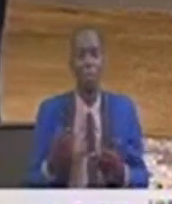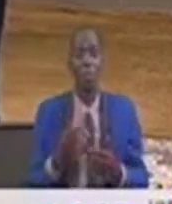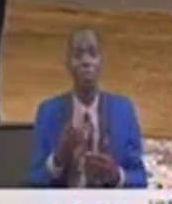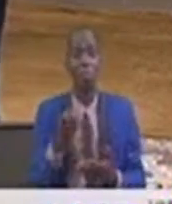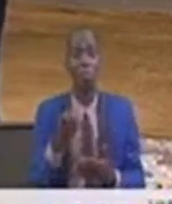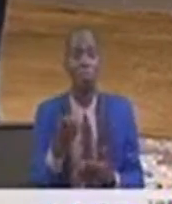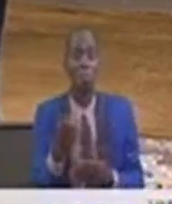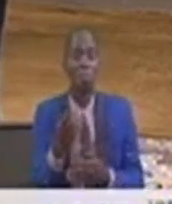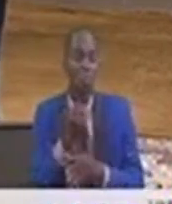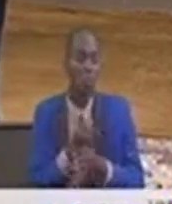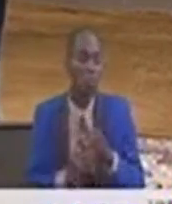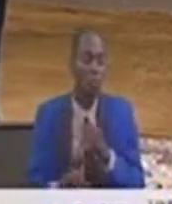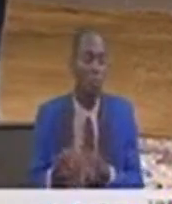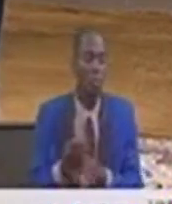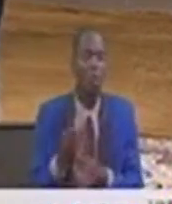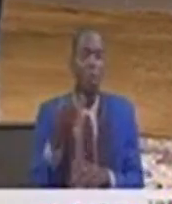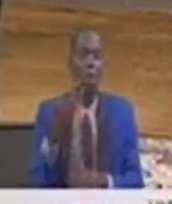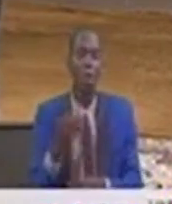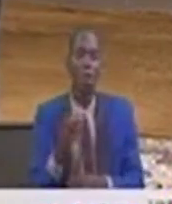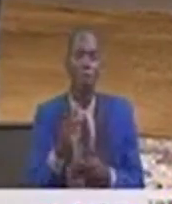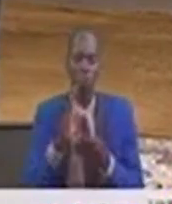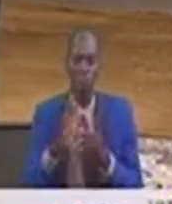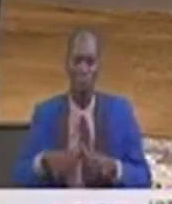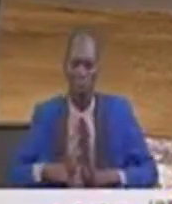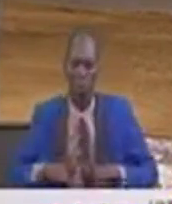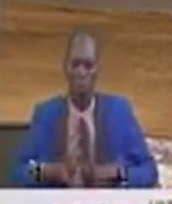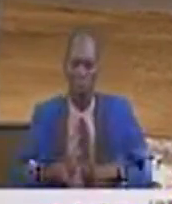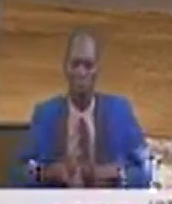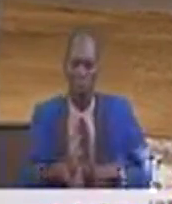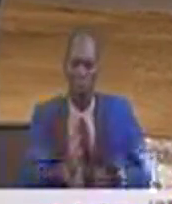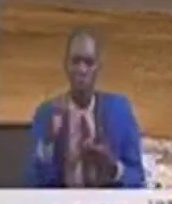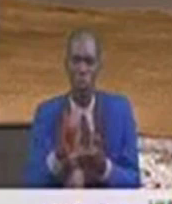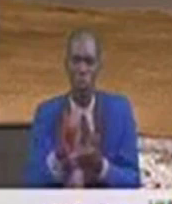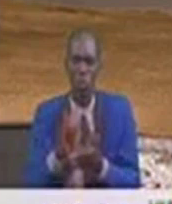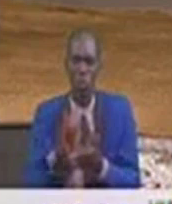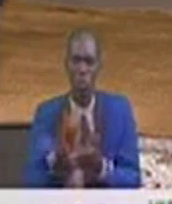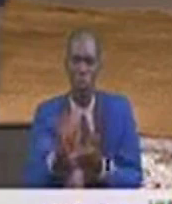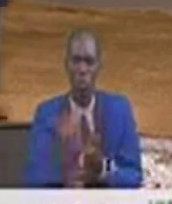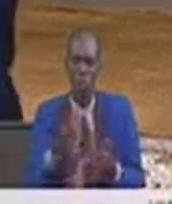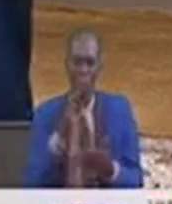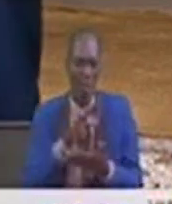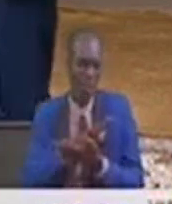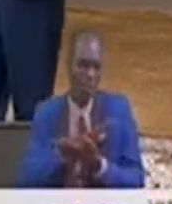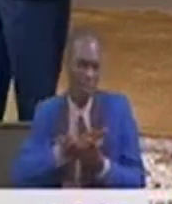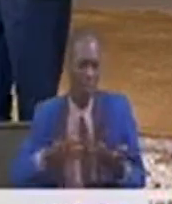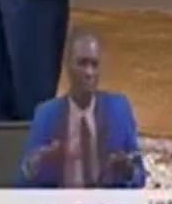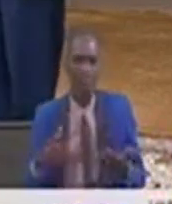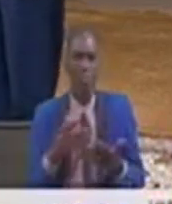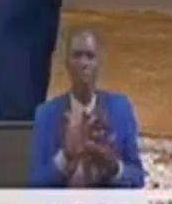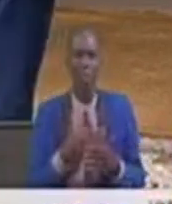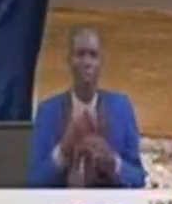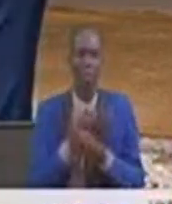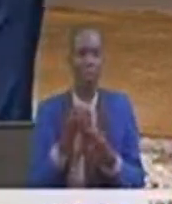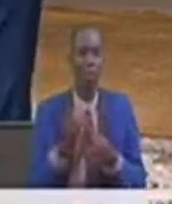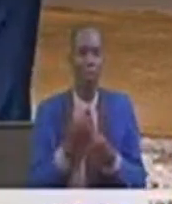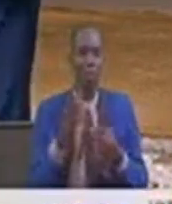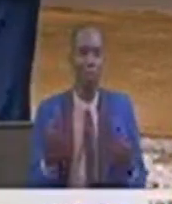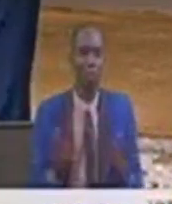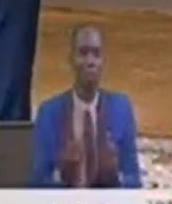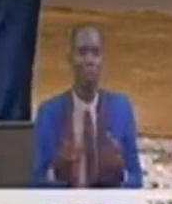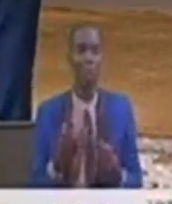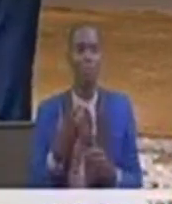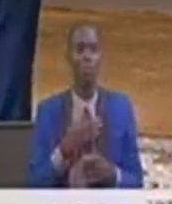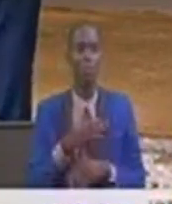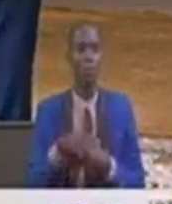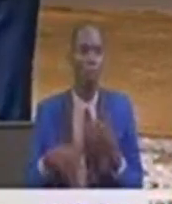you can be cleansed and you can be washed, abominable, you're still into that thing, and all murderers and all